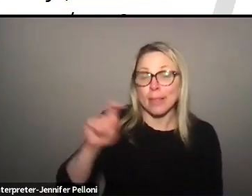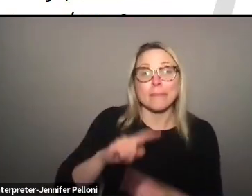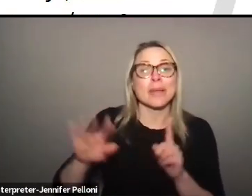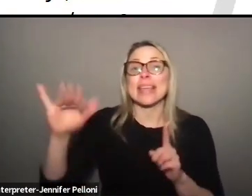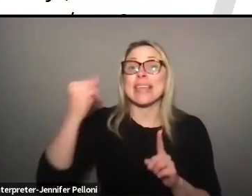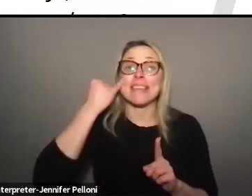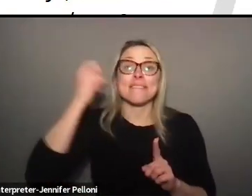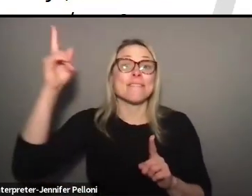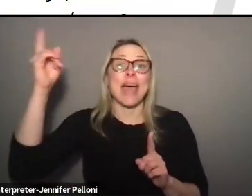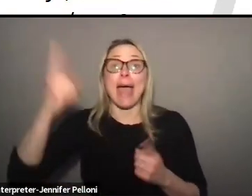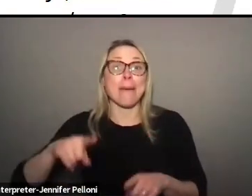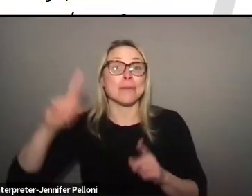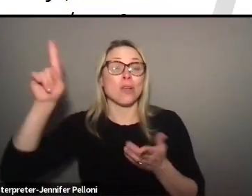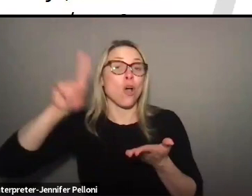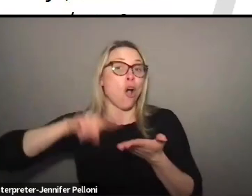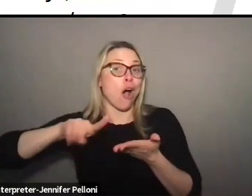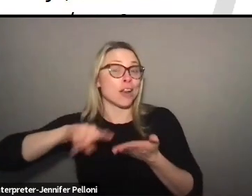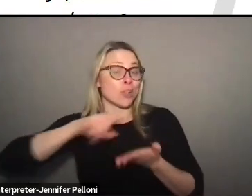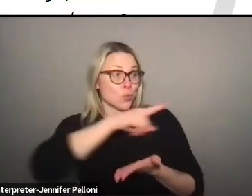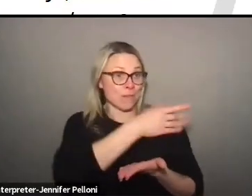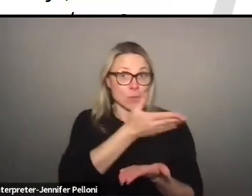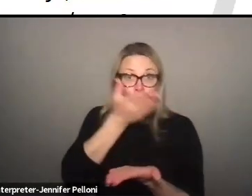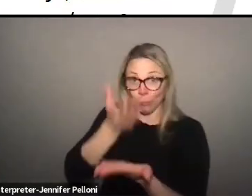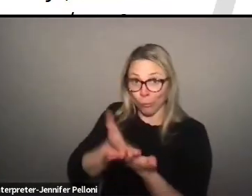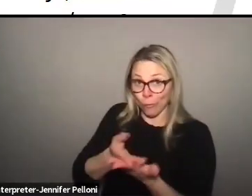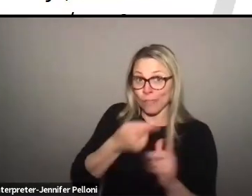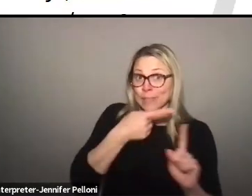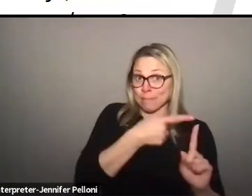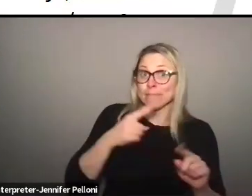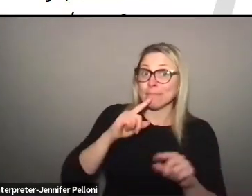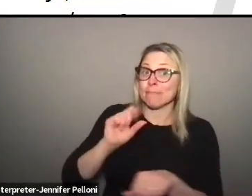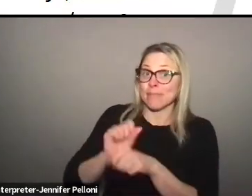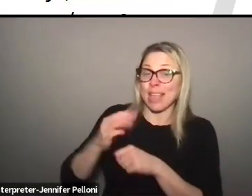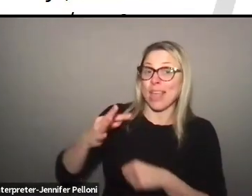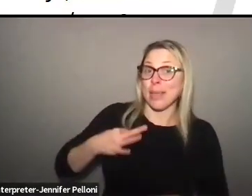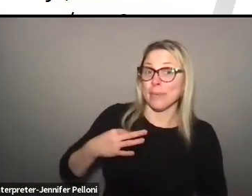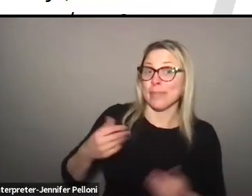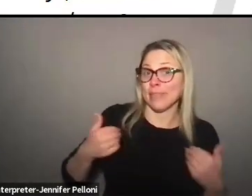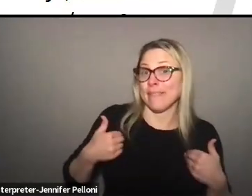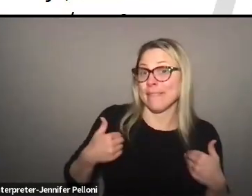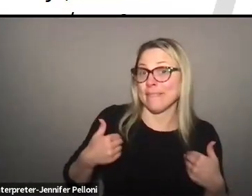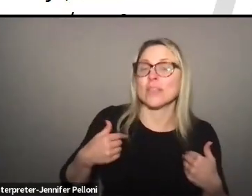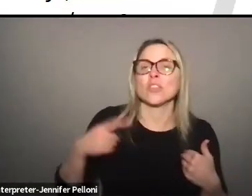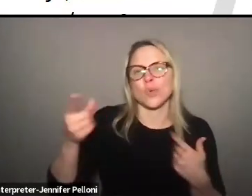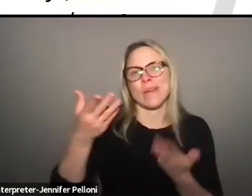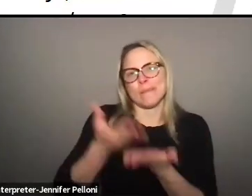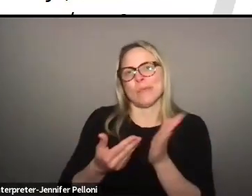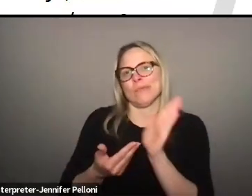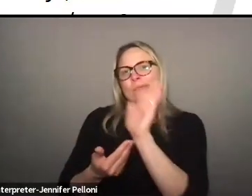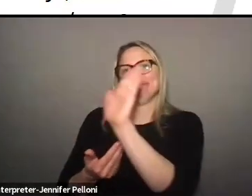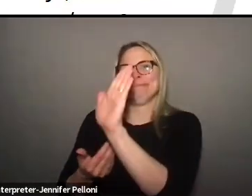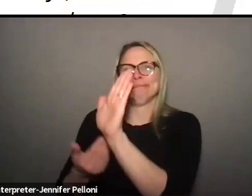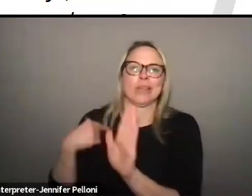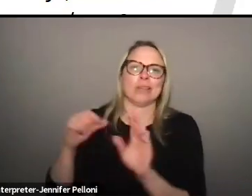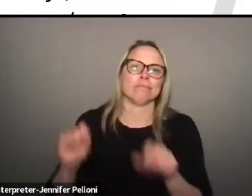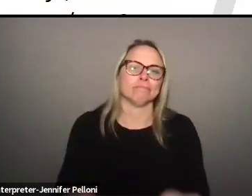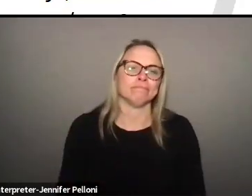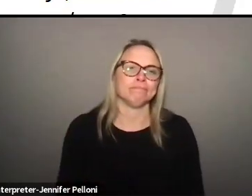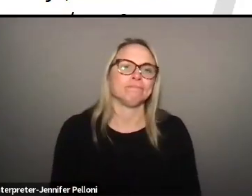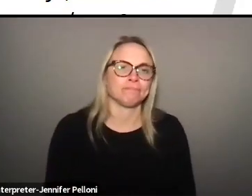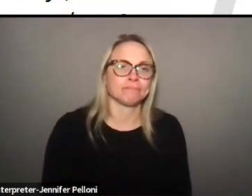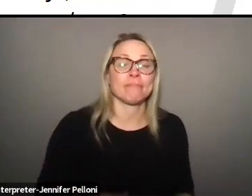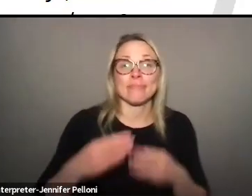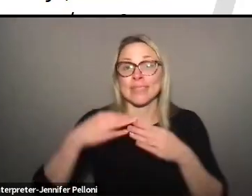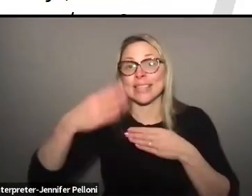an audit and you needed to prove that your child was eligible to have an Able account, you would have that to produce. All right,